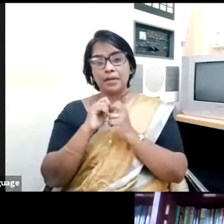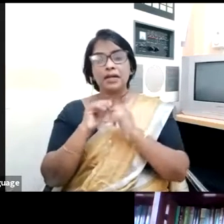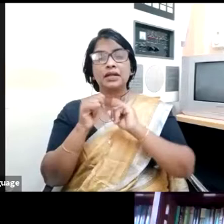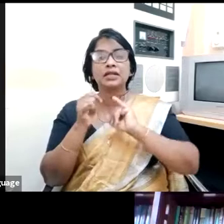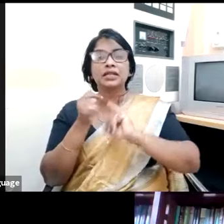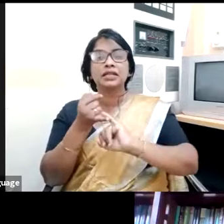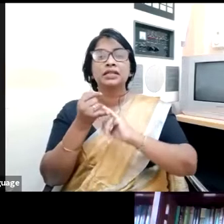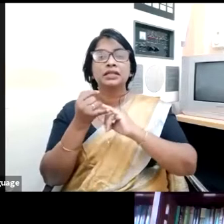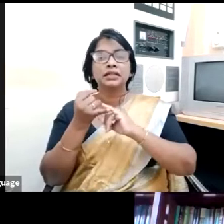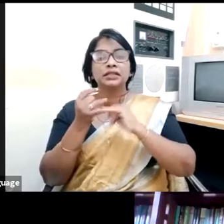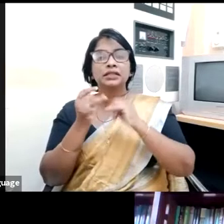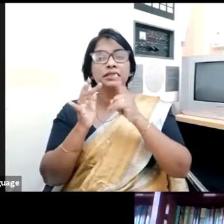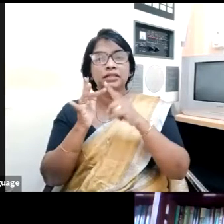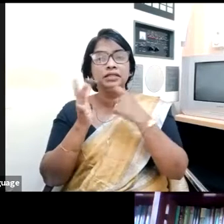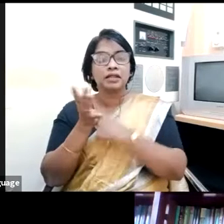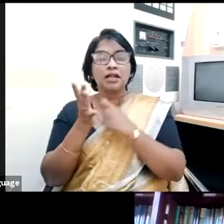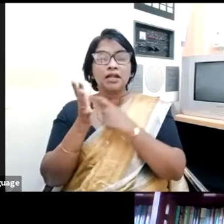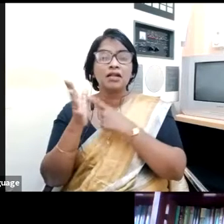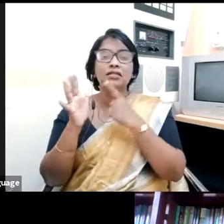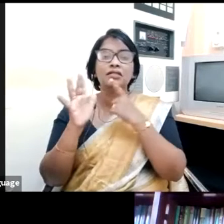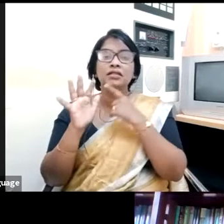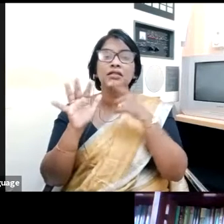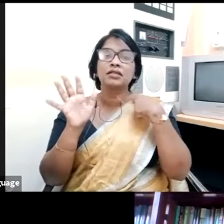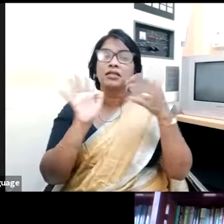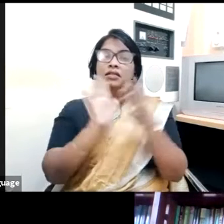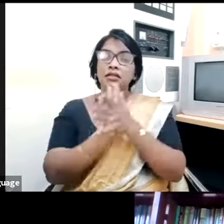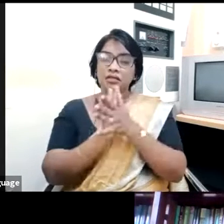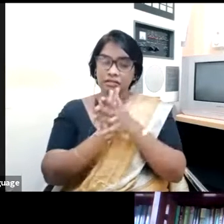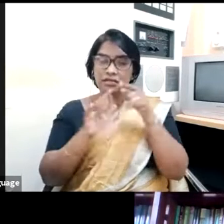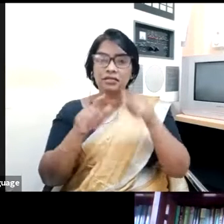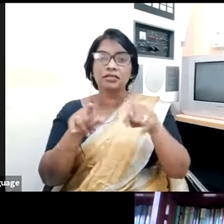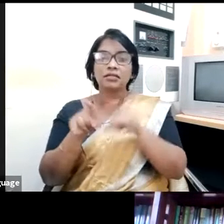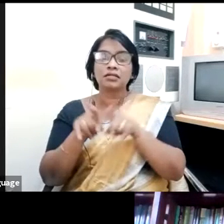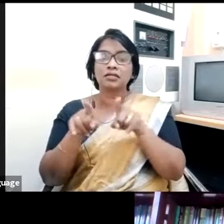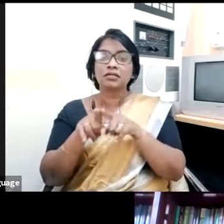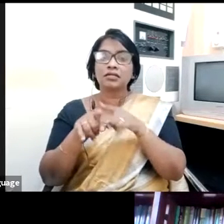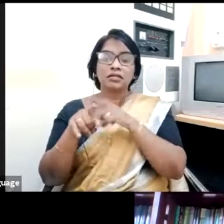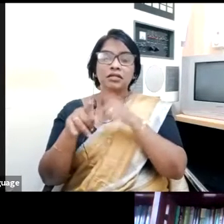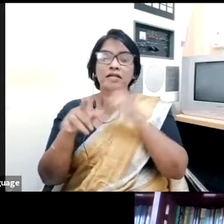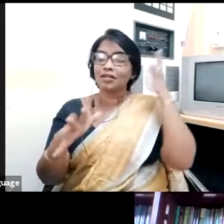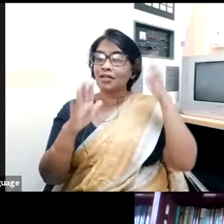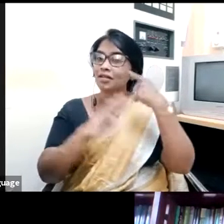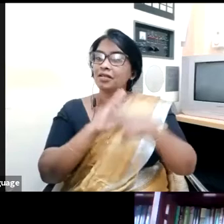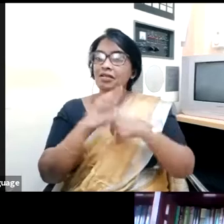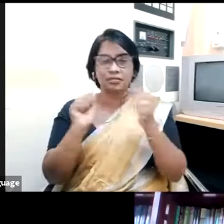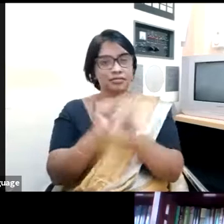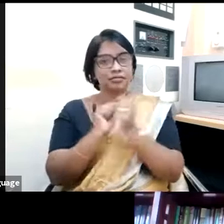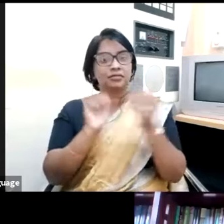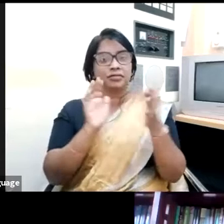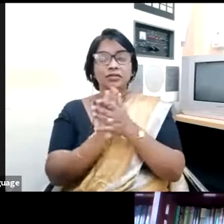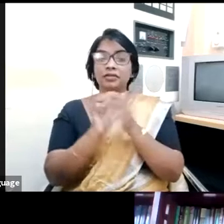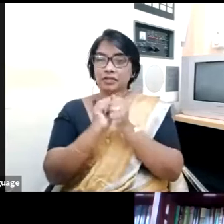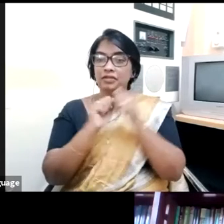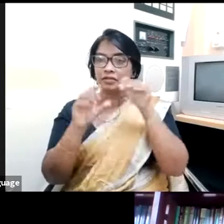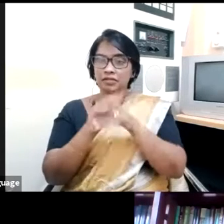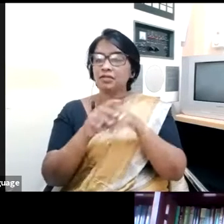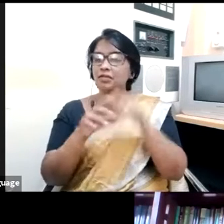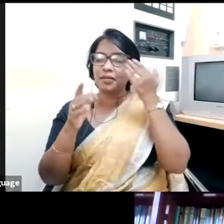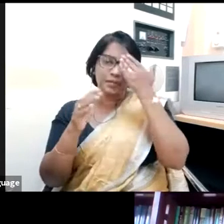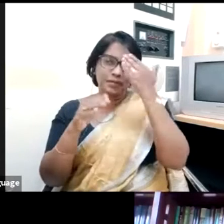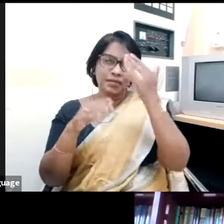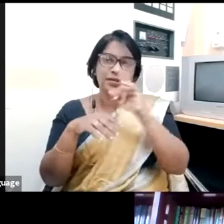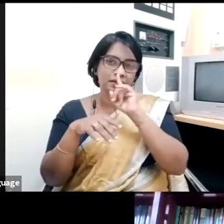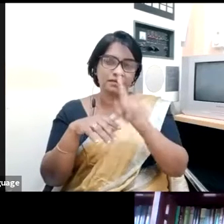and now working with Biodiversity Sri Lanka, to tell us what are the one or two things that she